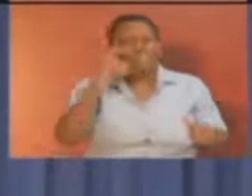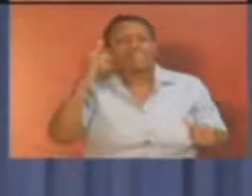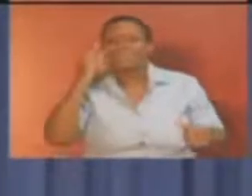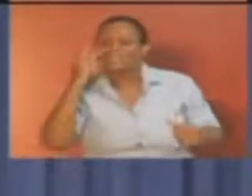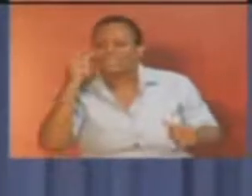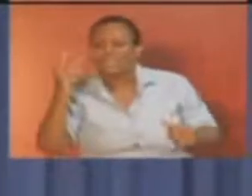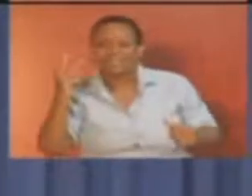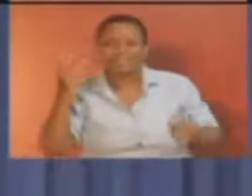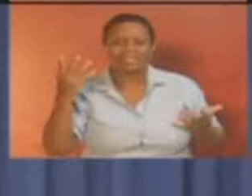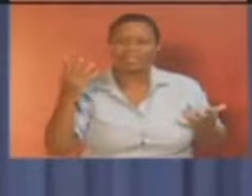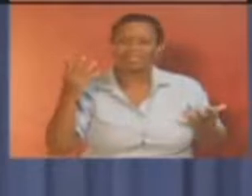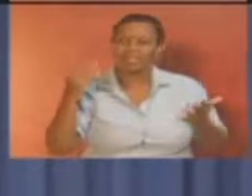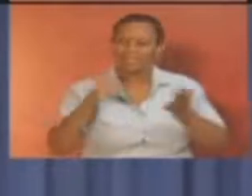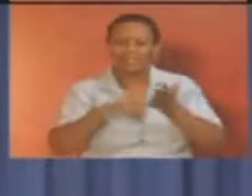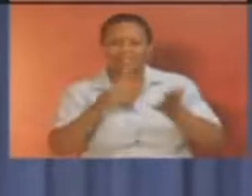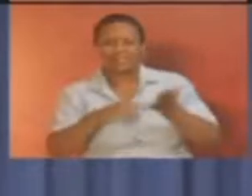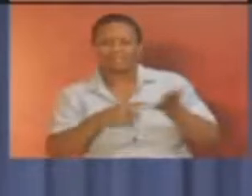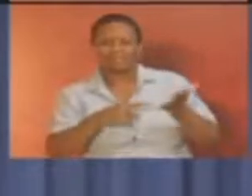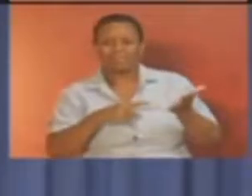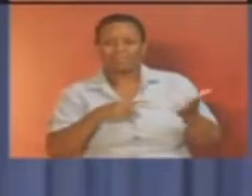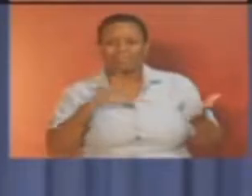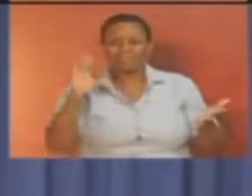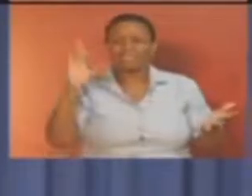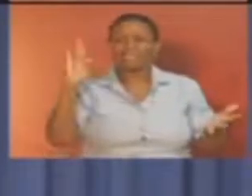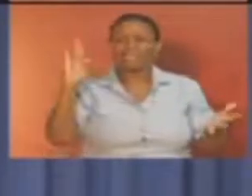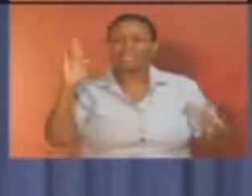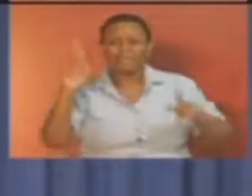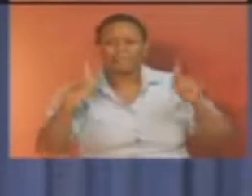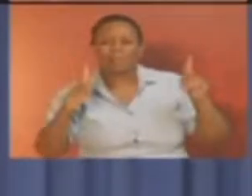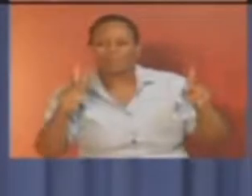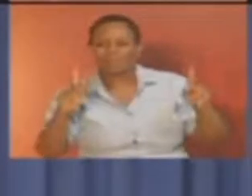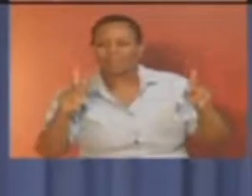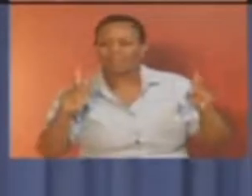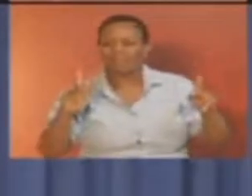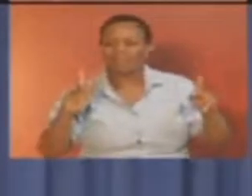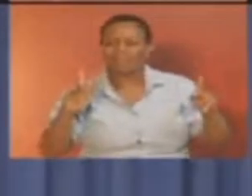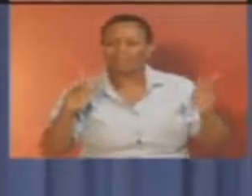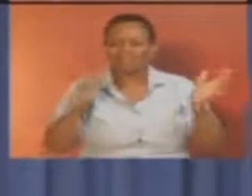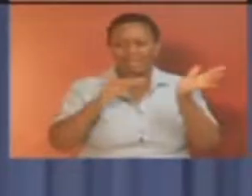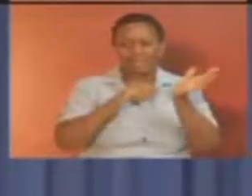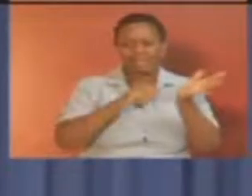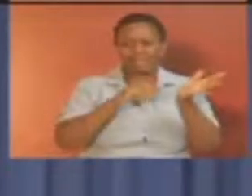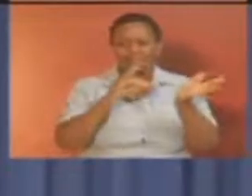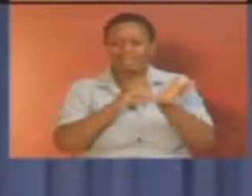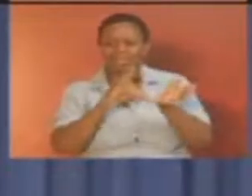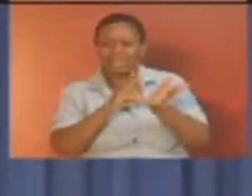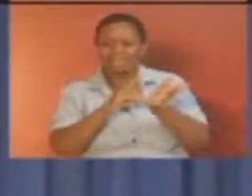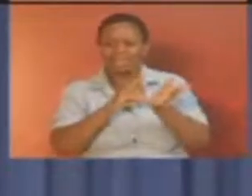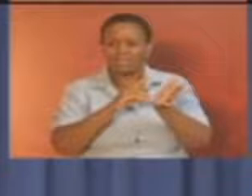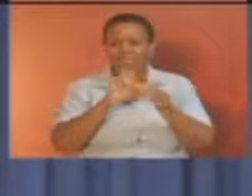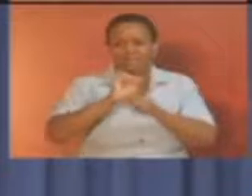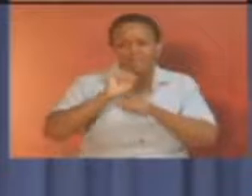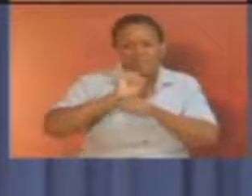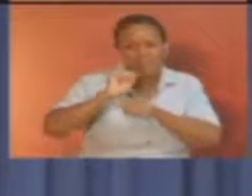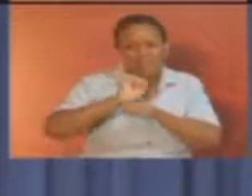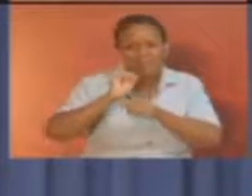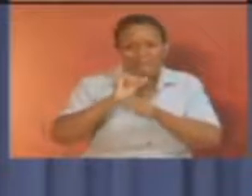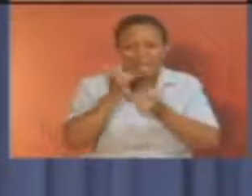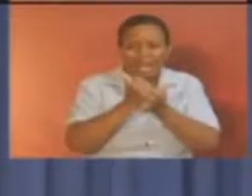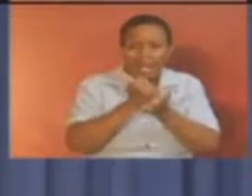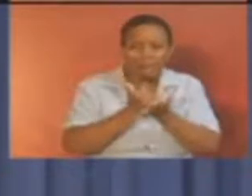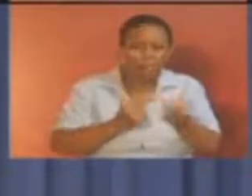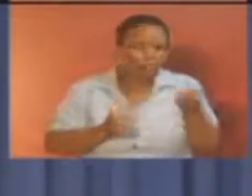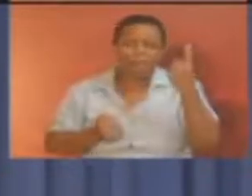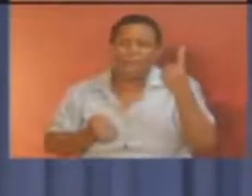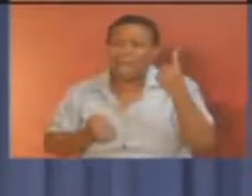required on one patient to try to save that patient's life. 2 or 3 doctors, 2 or 3 nurses, technicians in the back